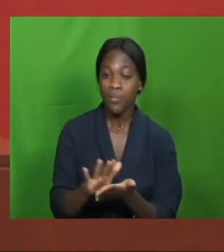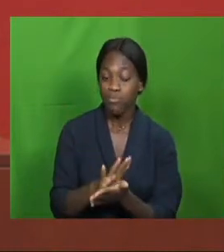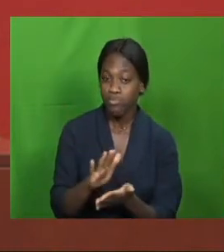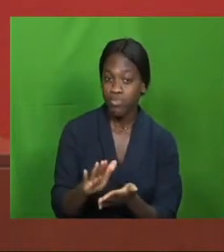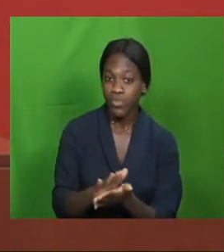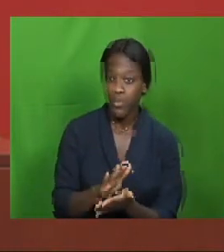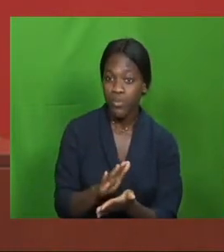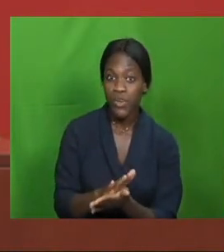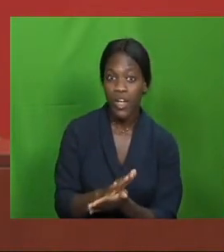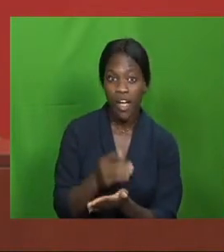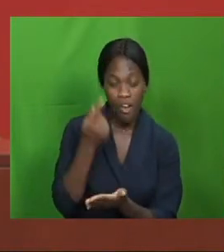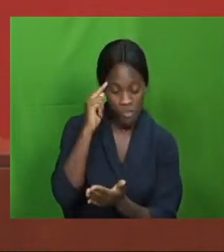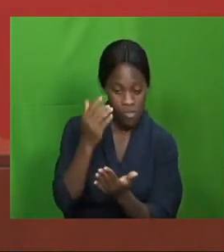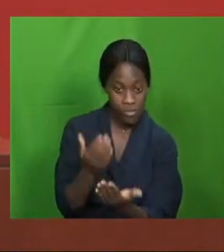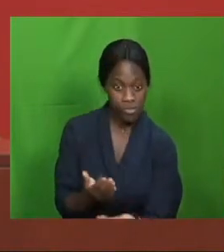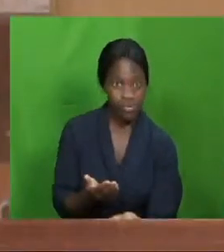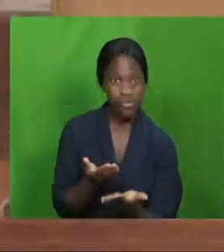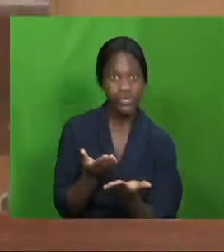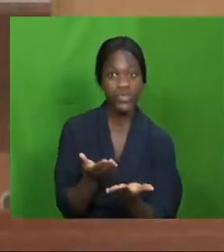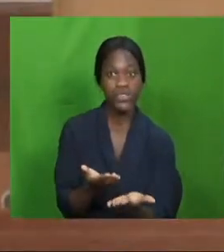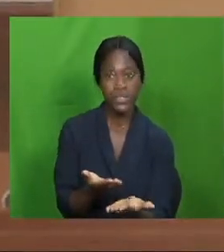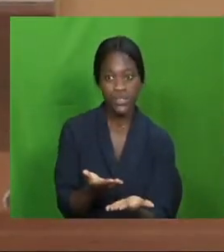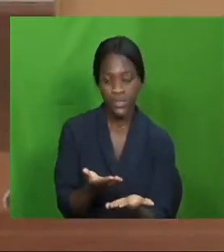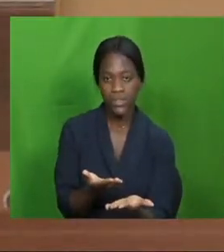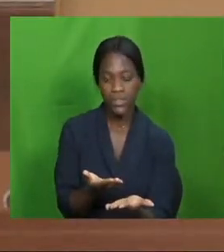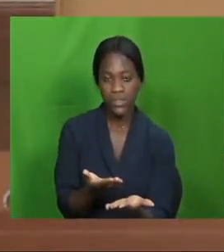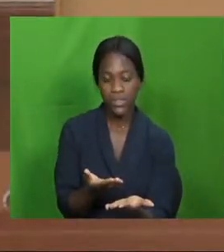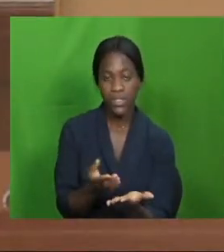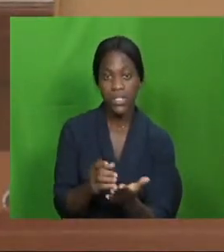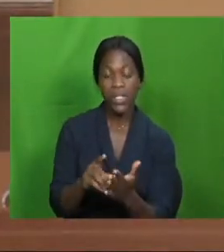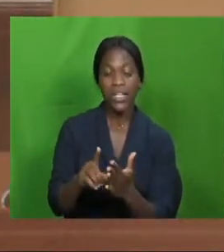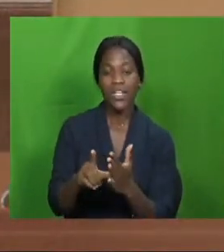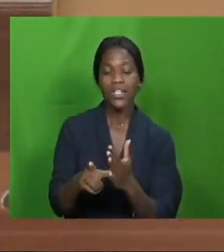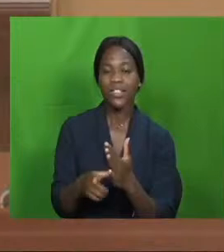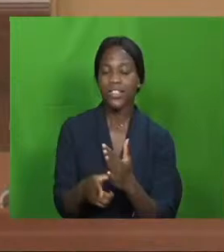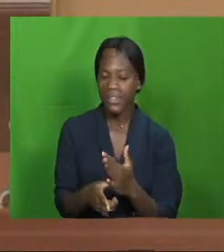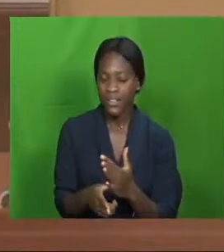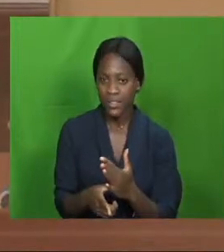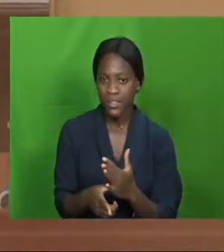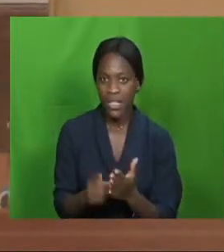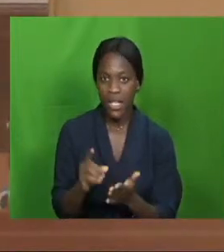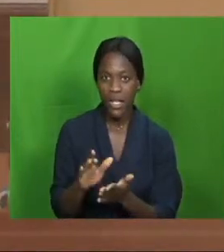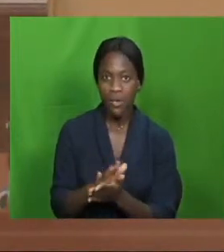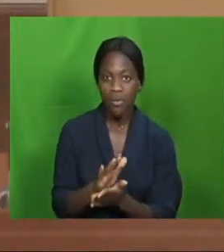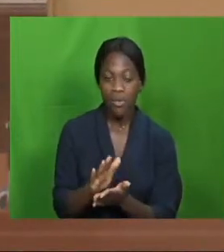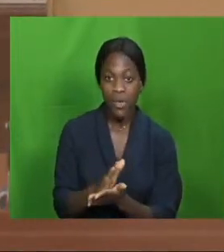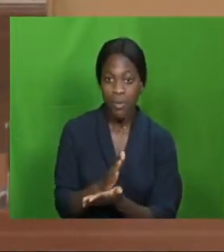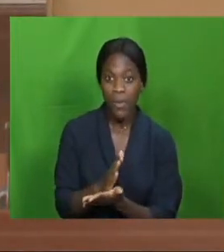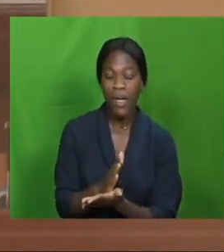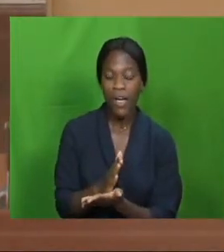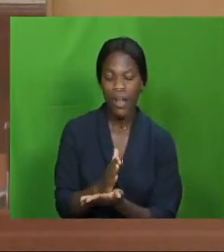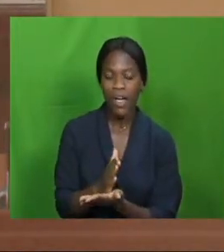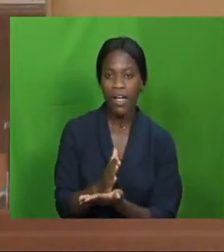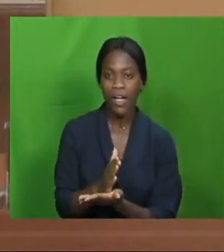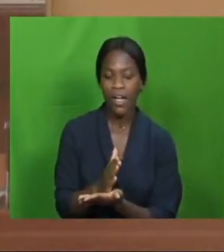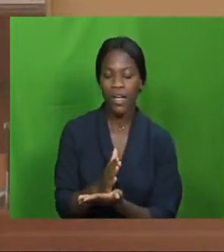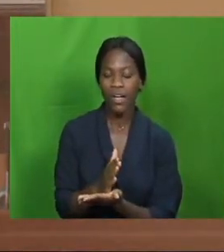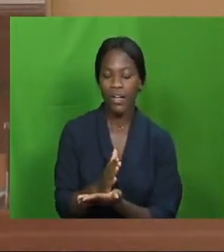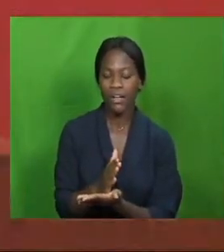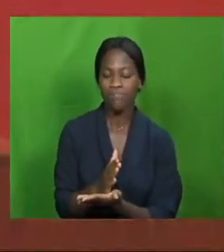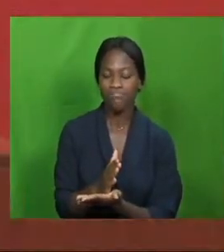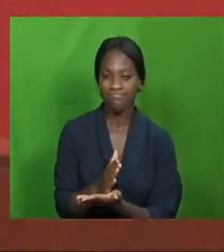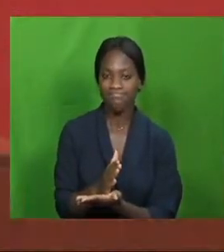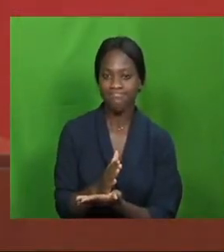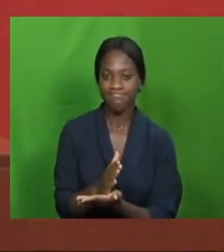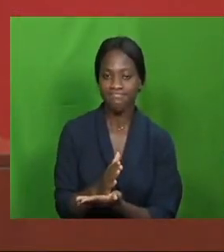for presentation, the paper shall be deemed to have been laid on